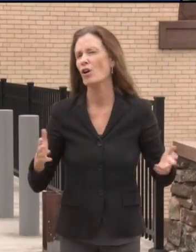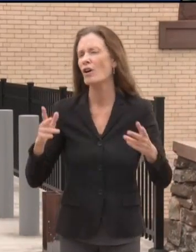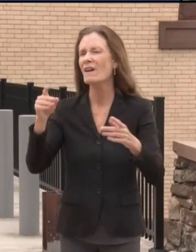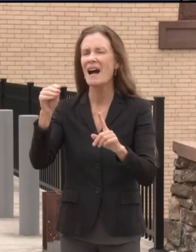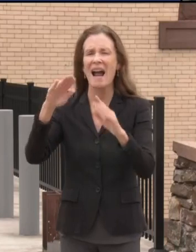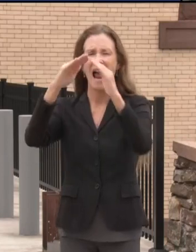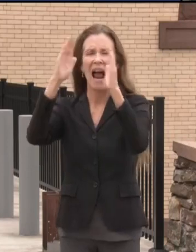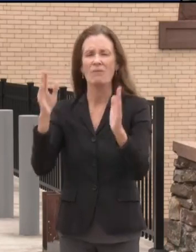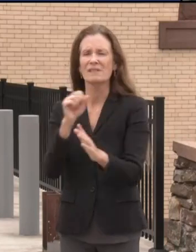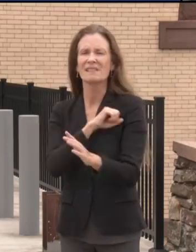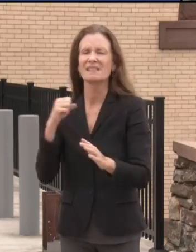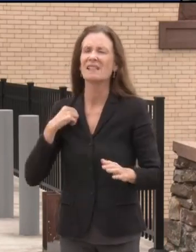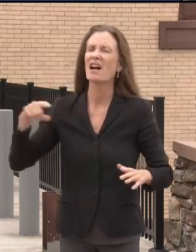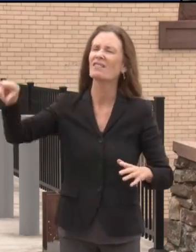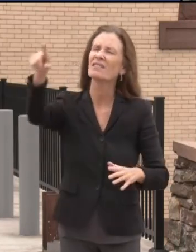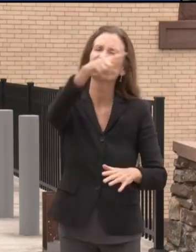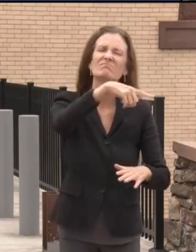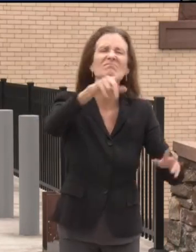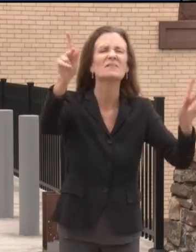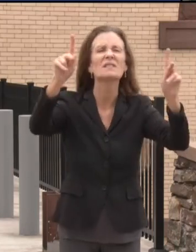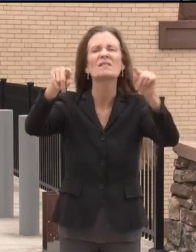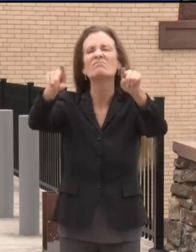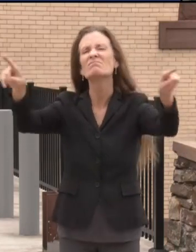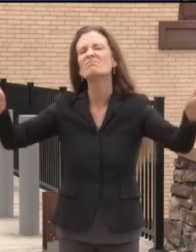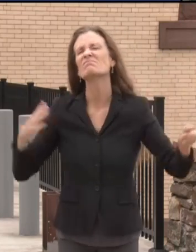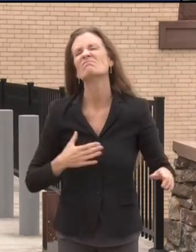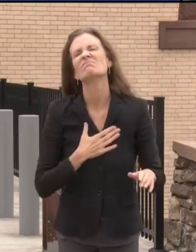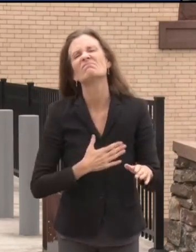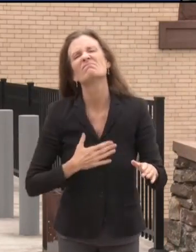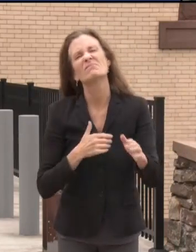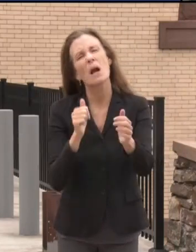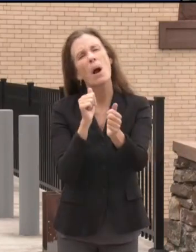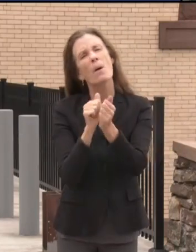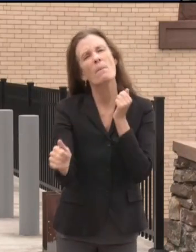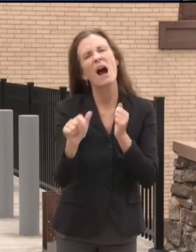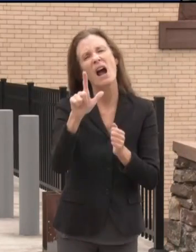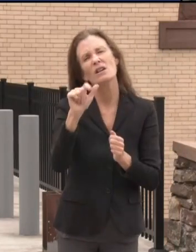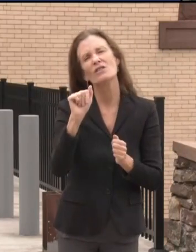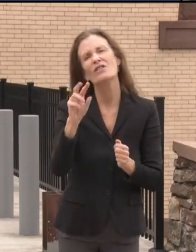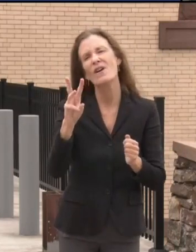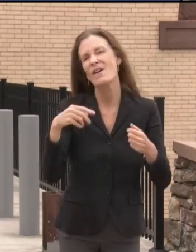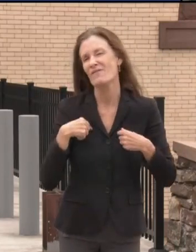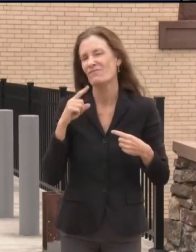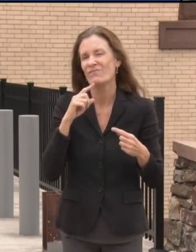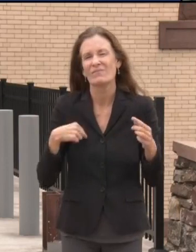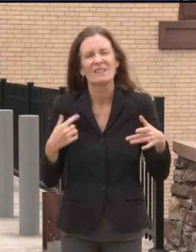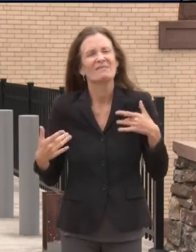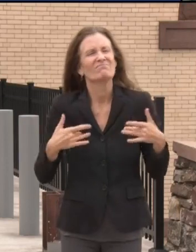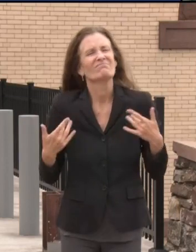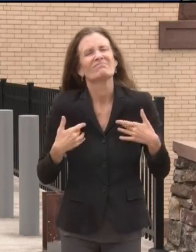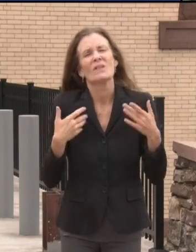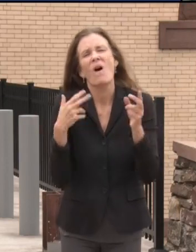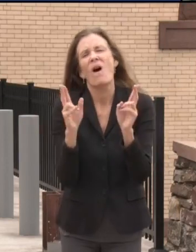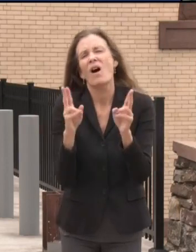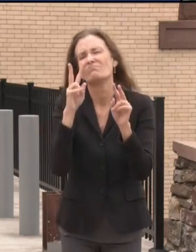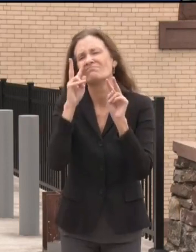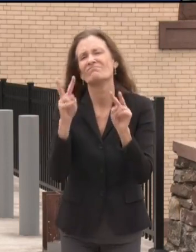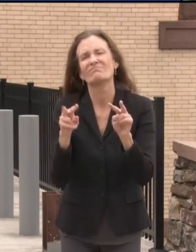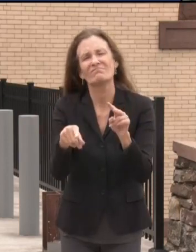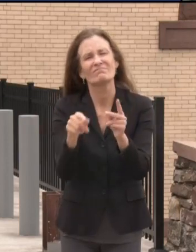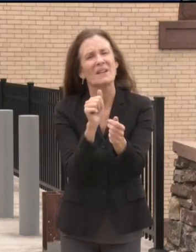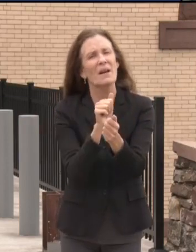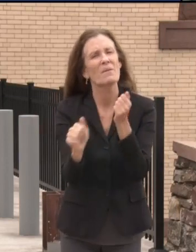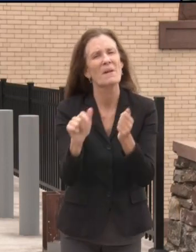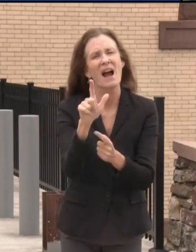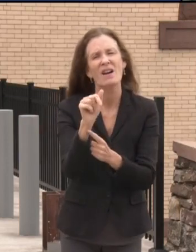make this an initiative that we can actually celebrate in a time of need. I absolutely applaud the